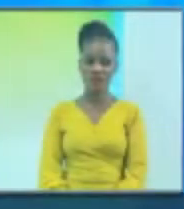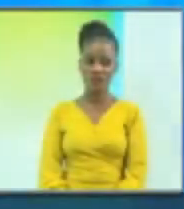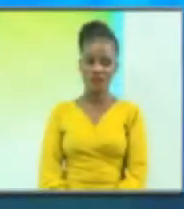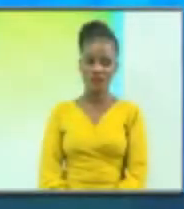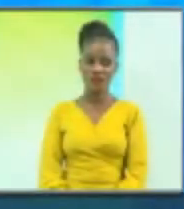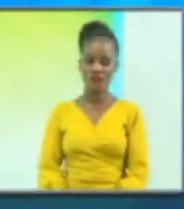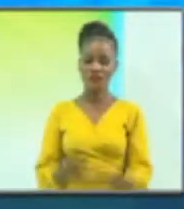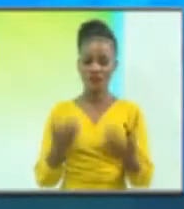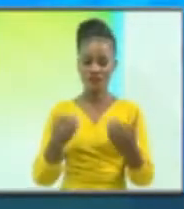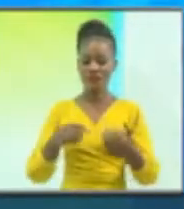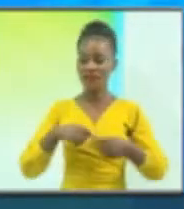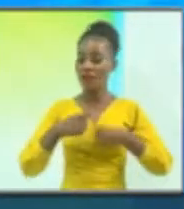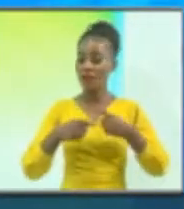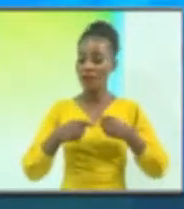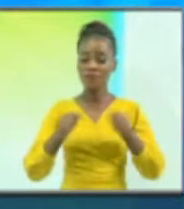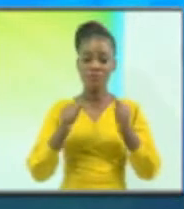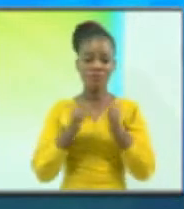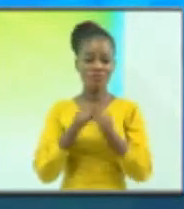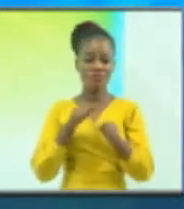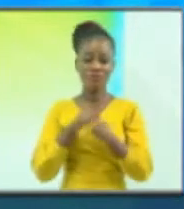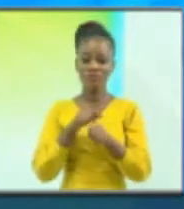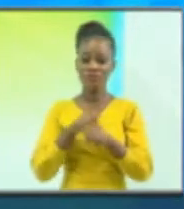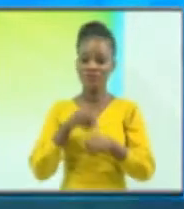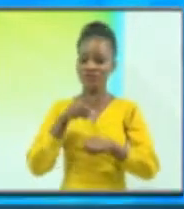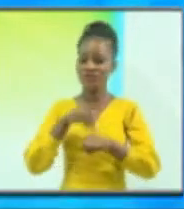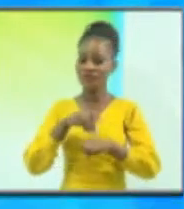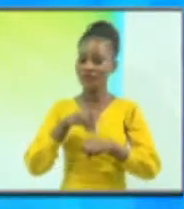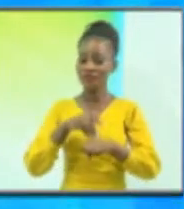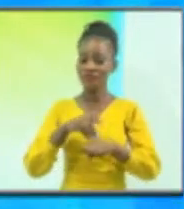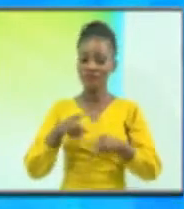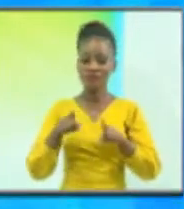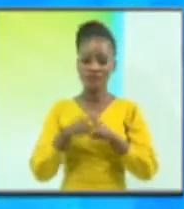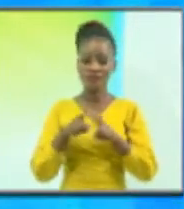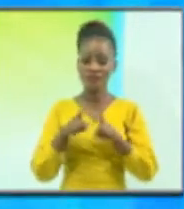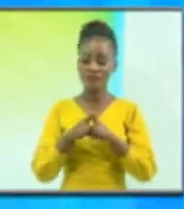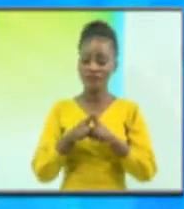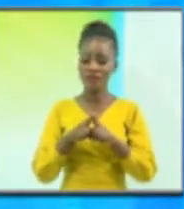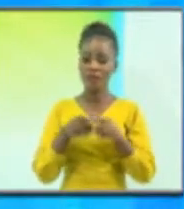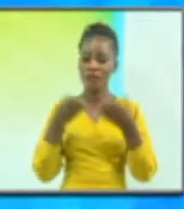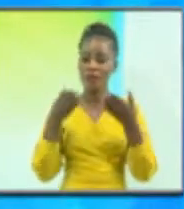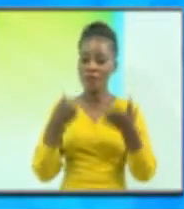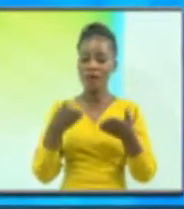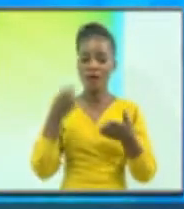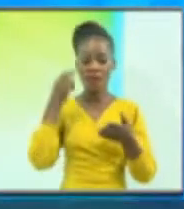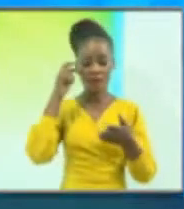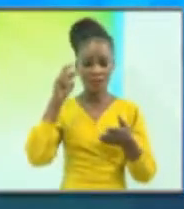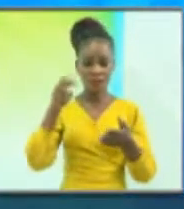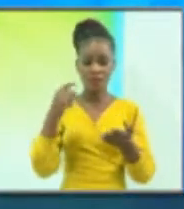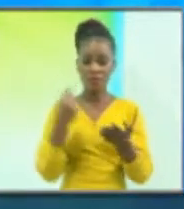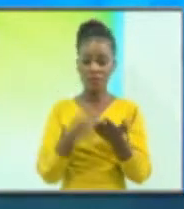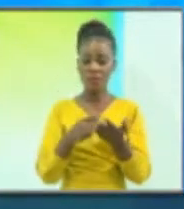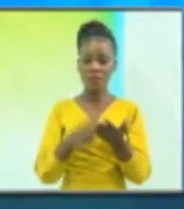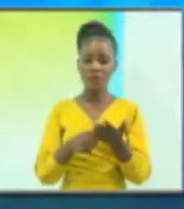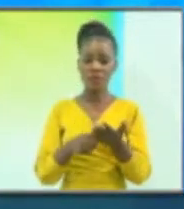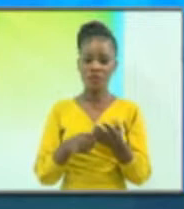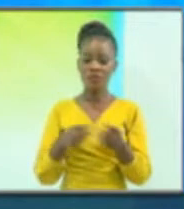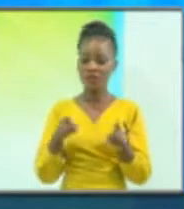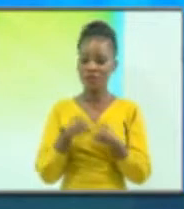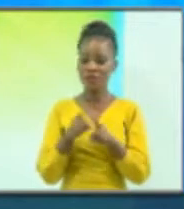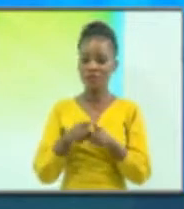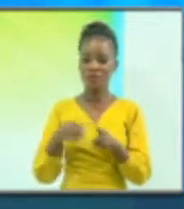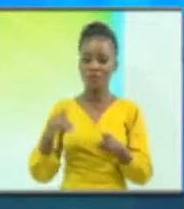All right, now we continue with business today. And this time around, we look at the organic versus the